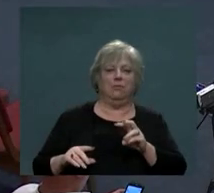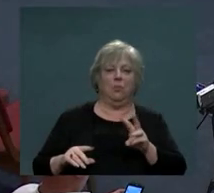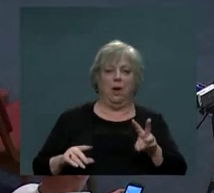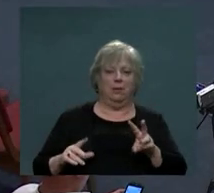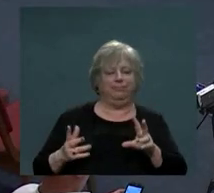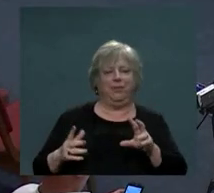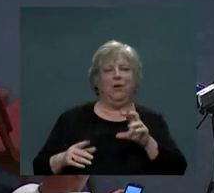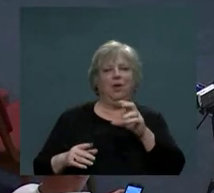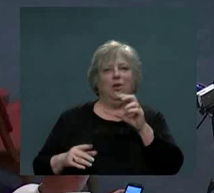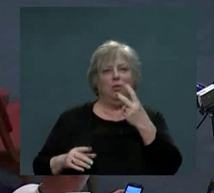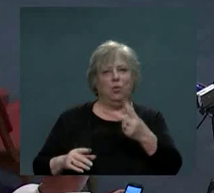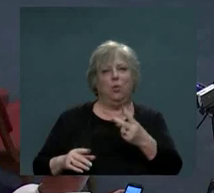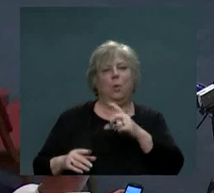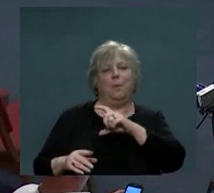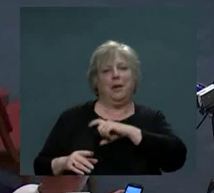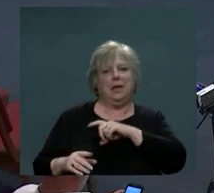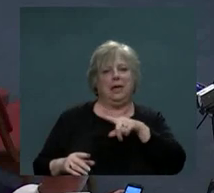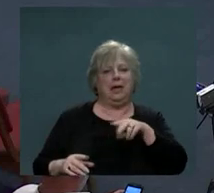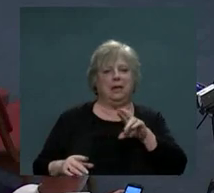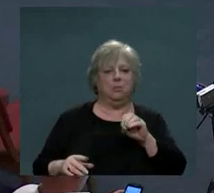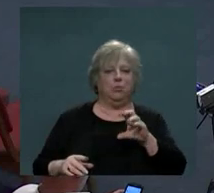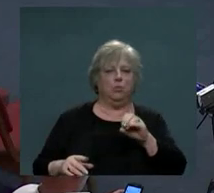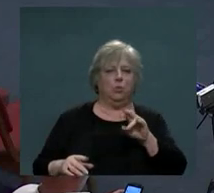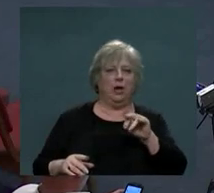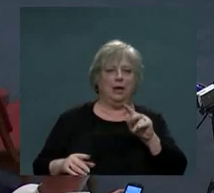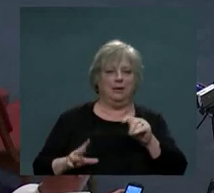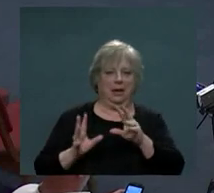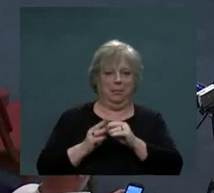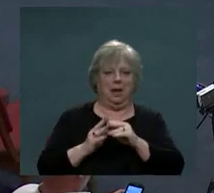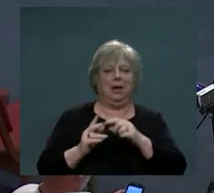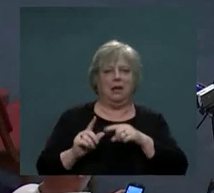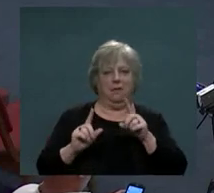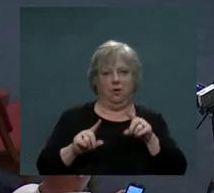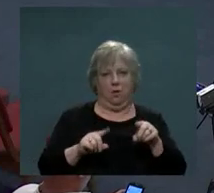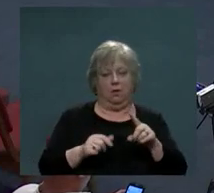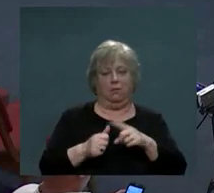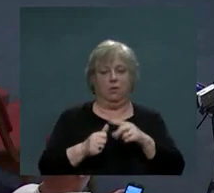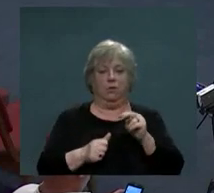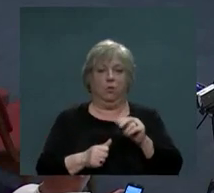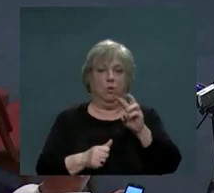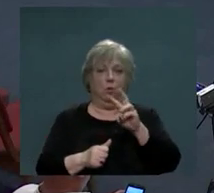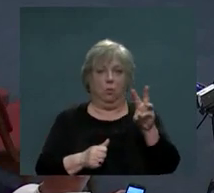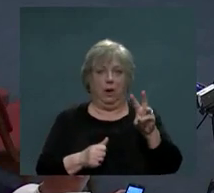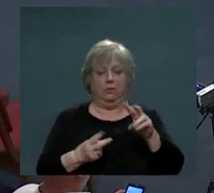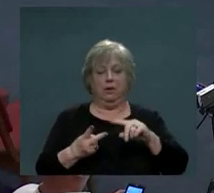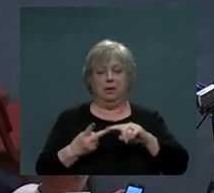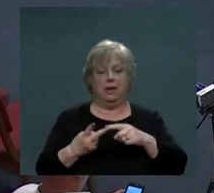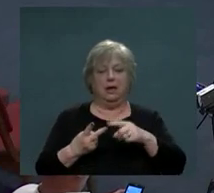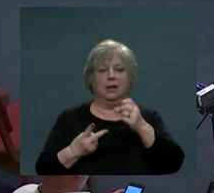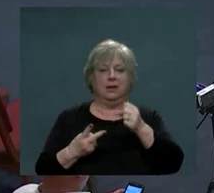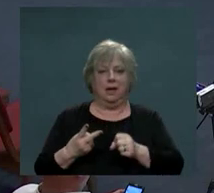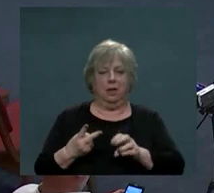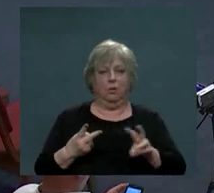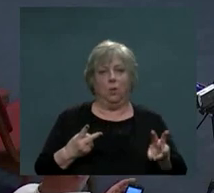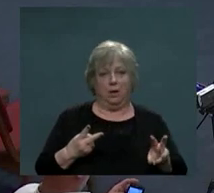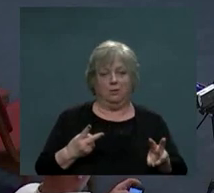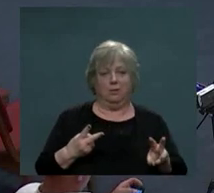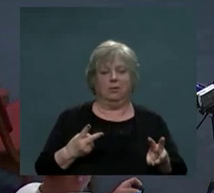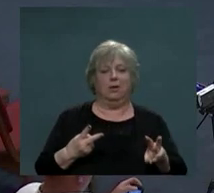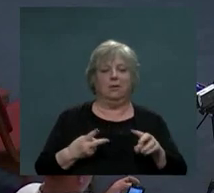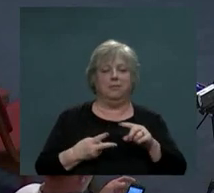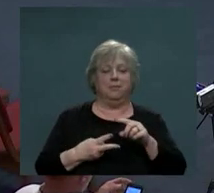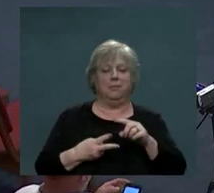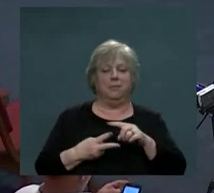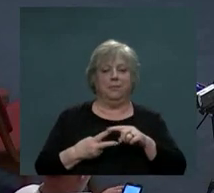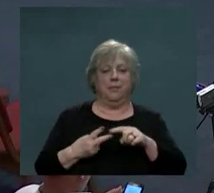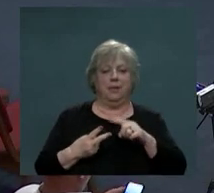two police precinct meetings. The first one was in Northwest, and the second one was in Southwest. And there